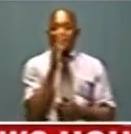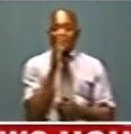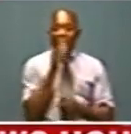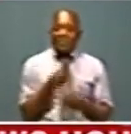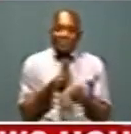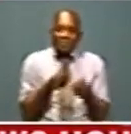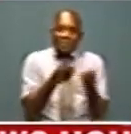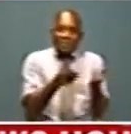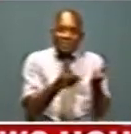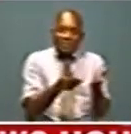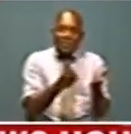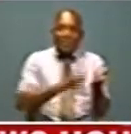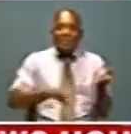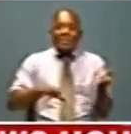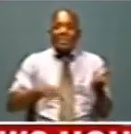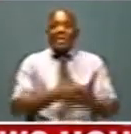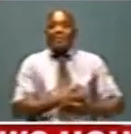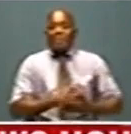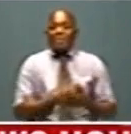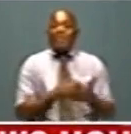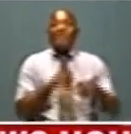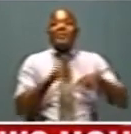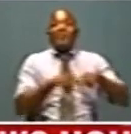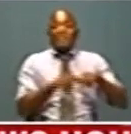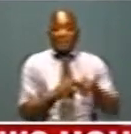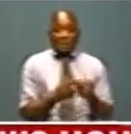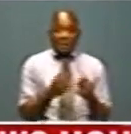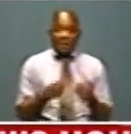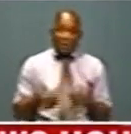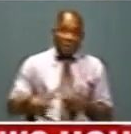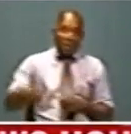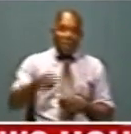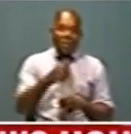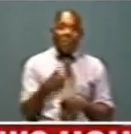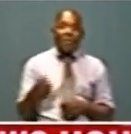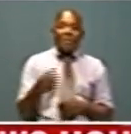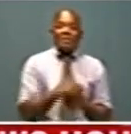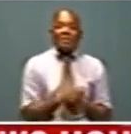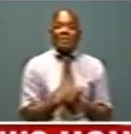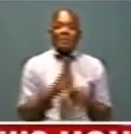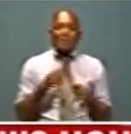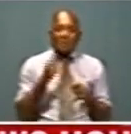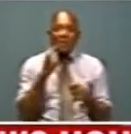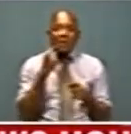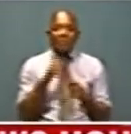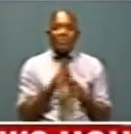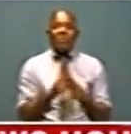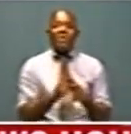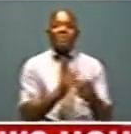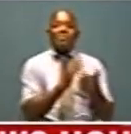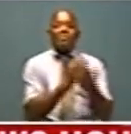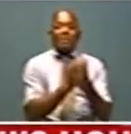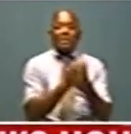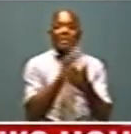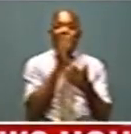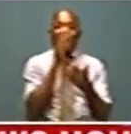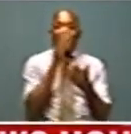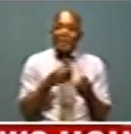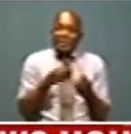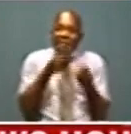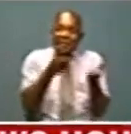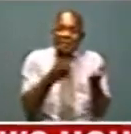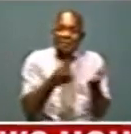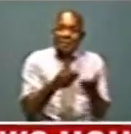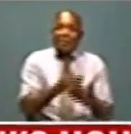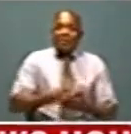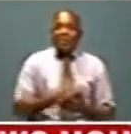mother-to-child transmission, and as a country, we are moving the prevention of mother-to-child transmission to elimination